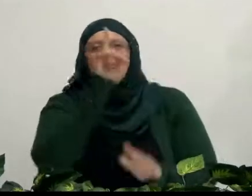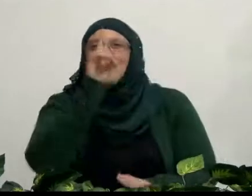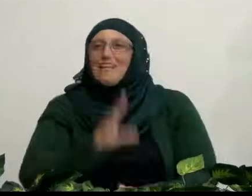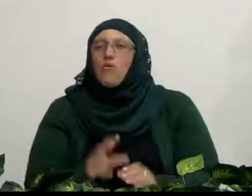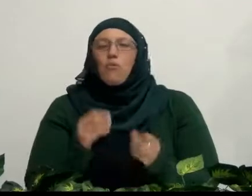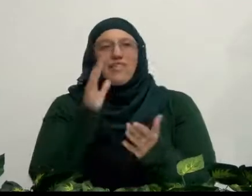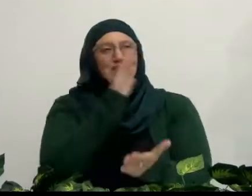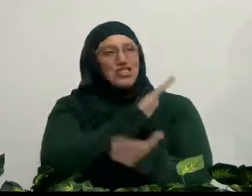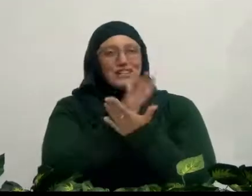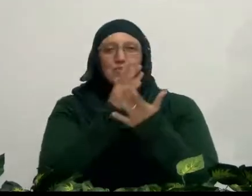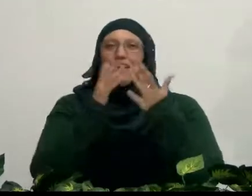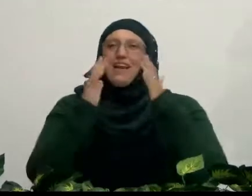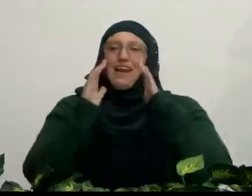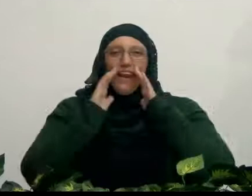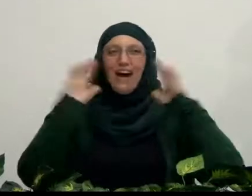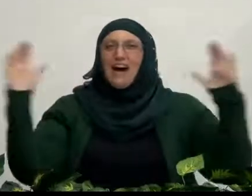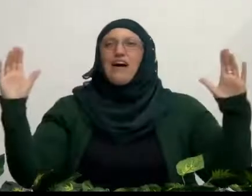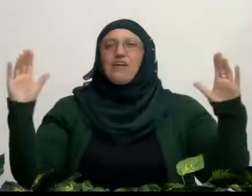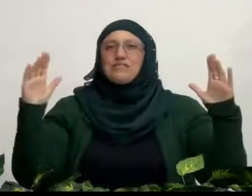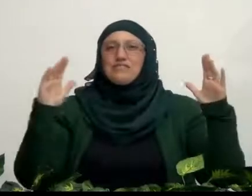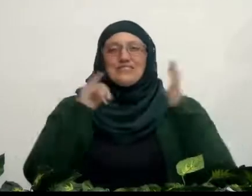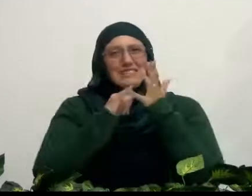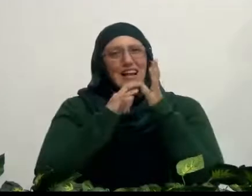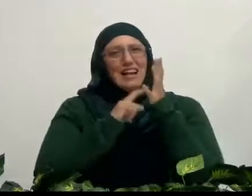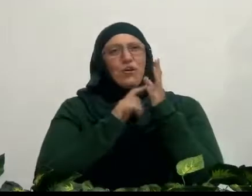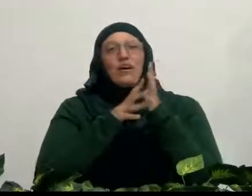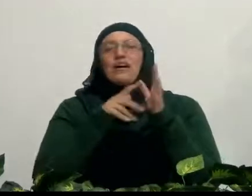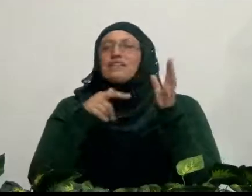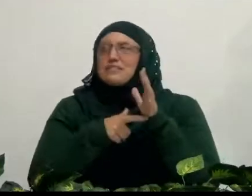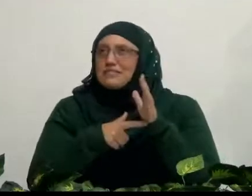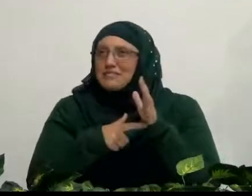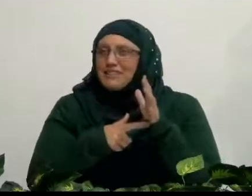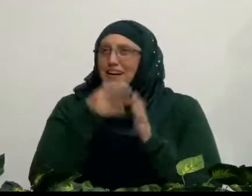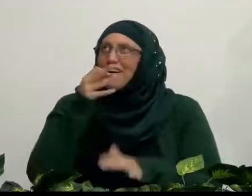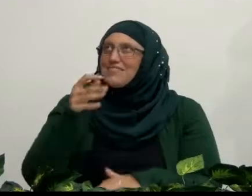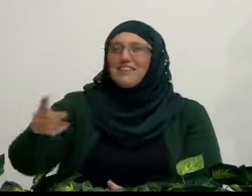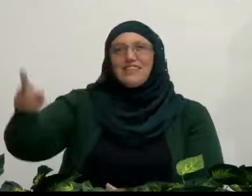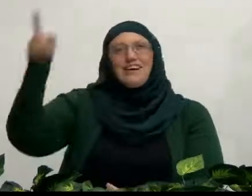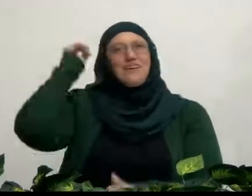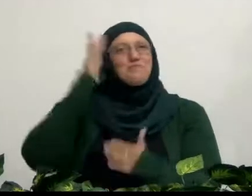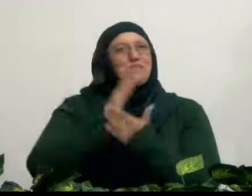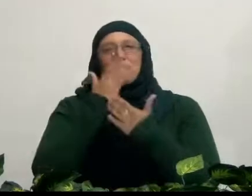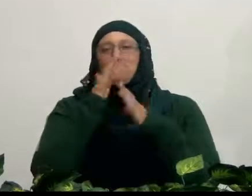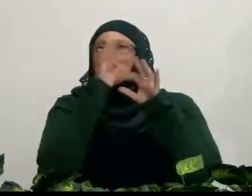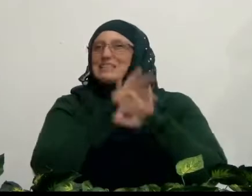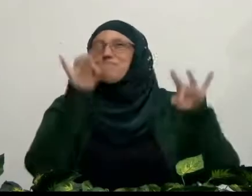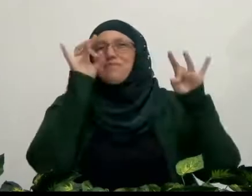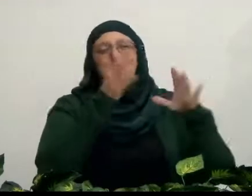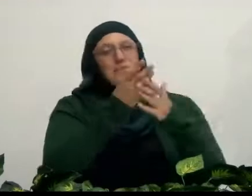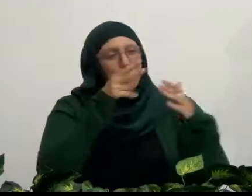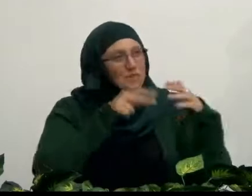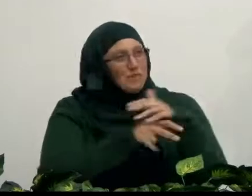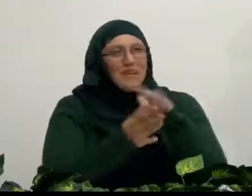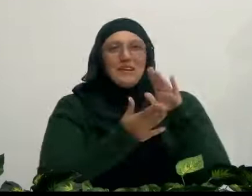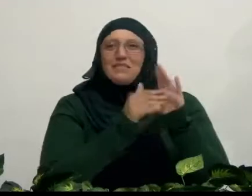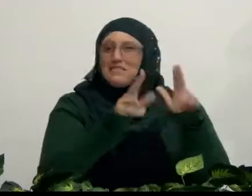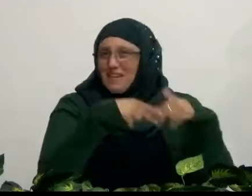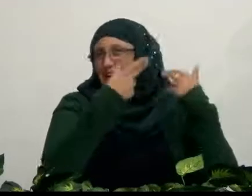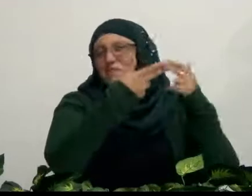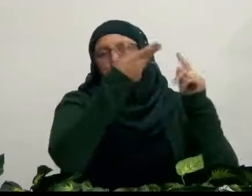loud, warm salawat ala Muhammad wa ali Muhammad. Allahumma salli ala